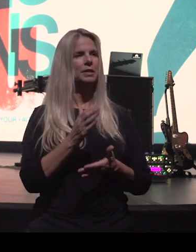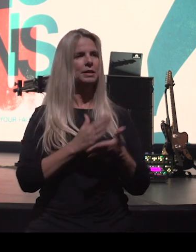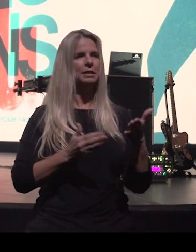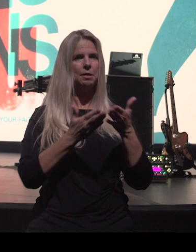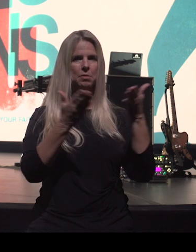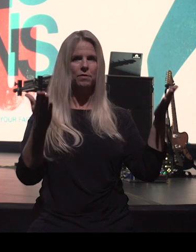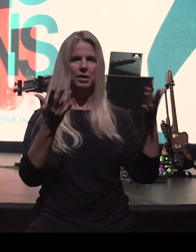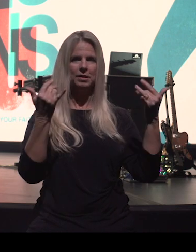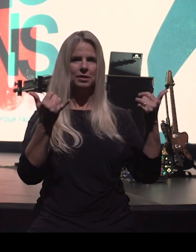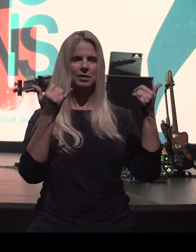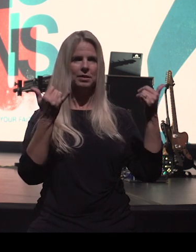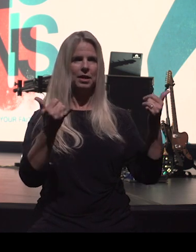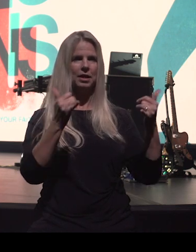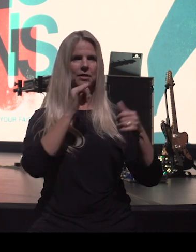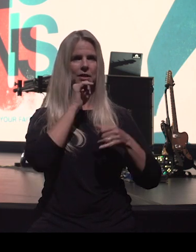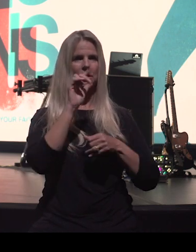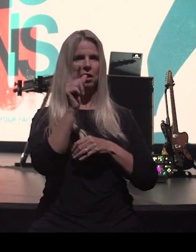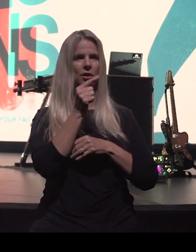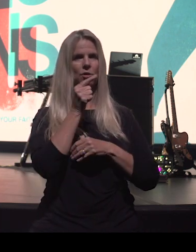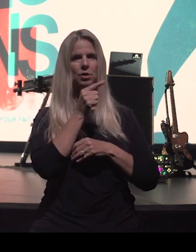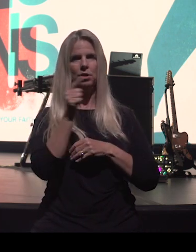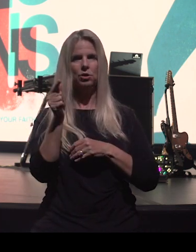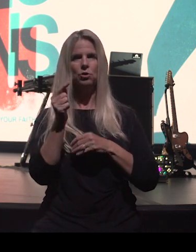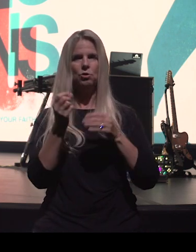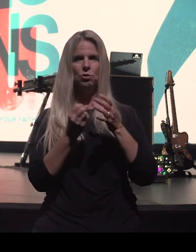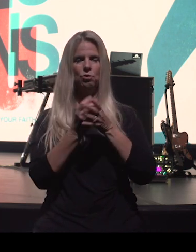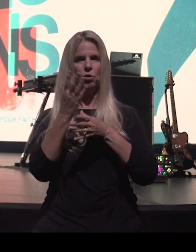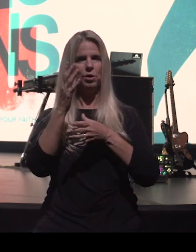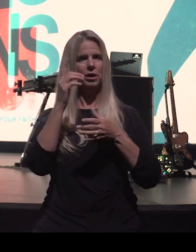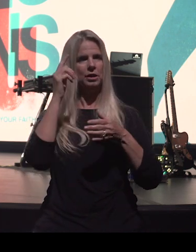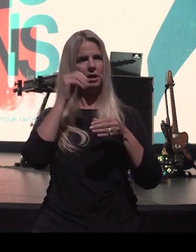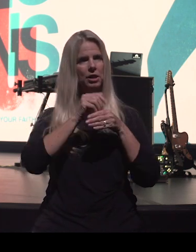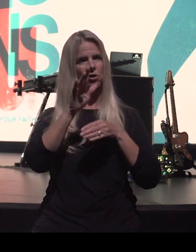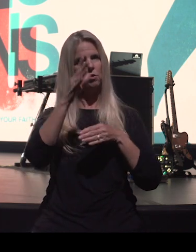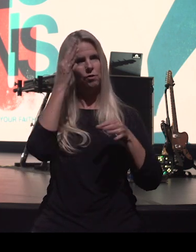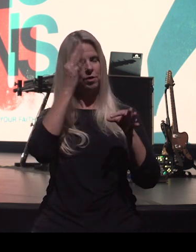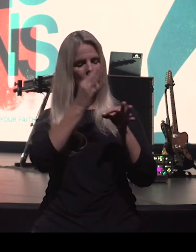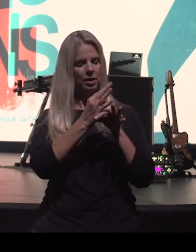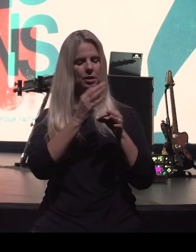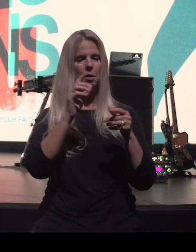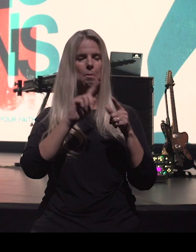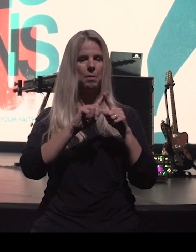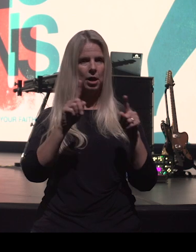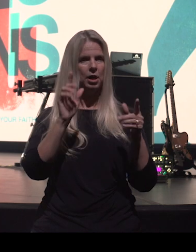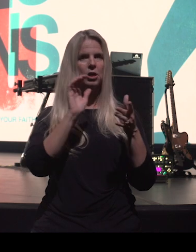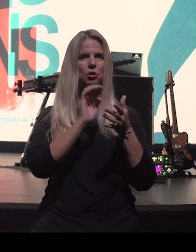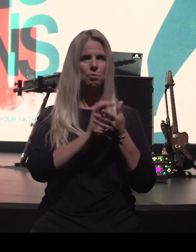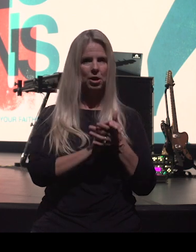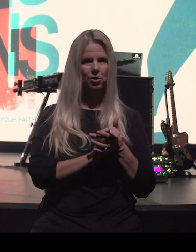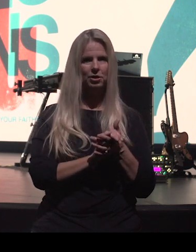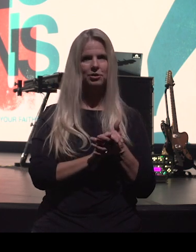not just you growing in your faith. You know what's on the line? It's your marriage. It's your kids.